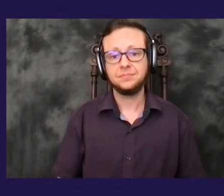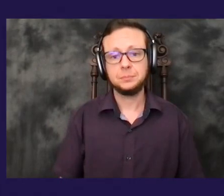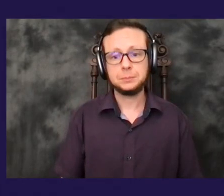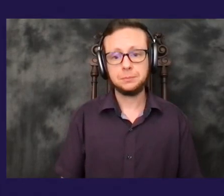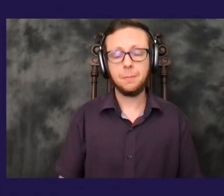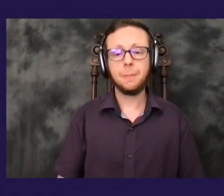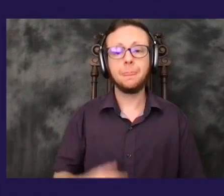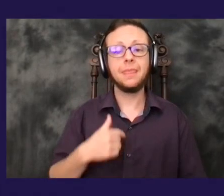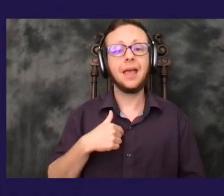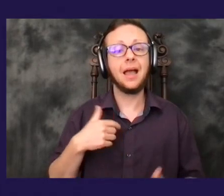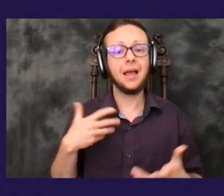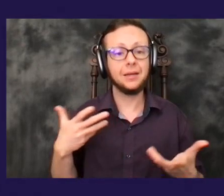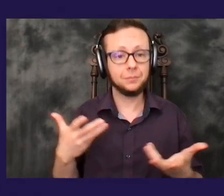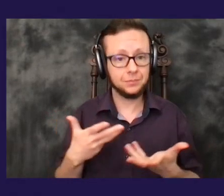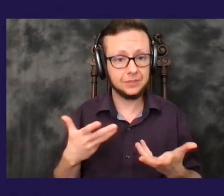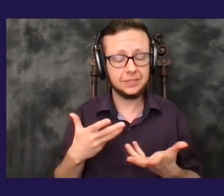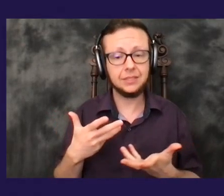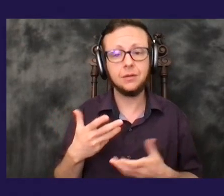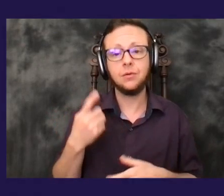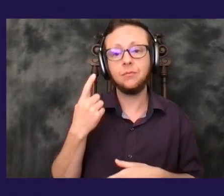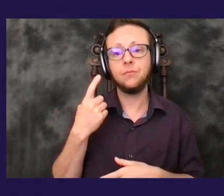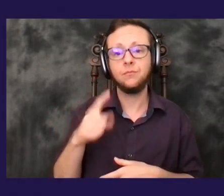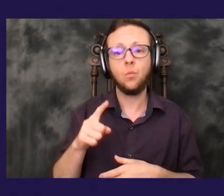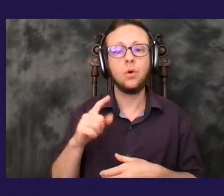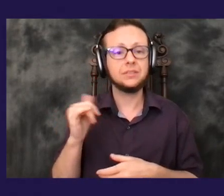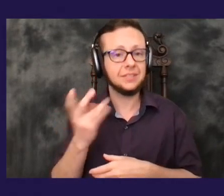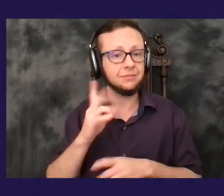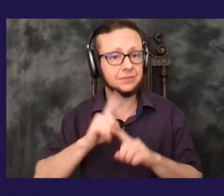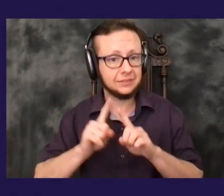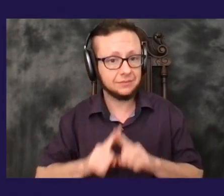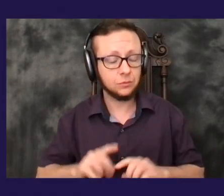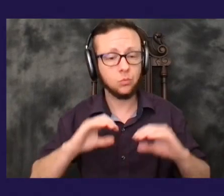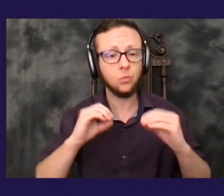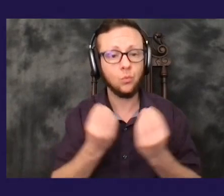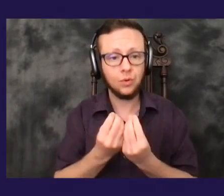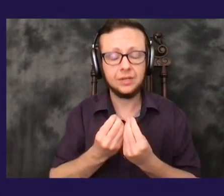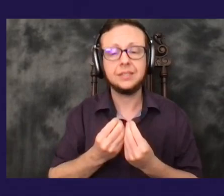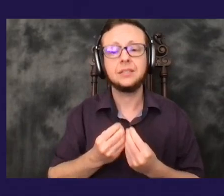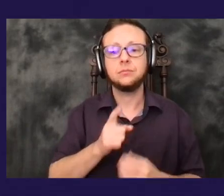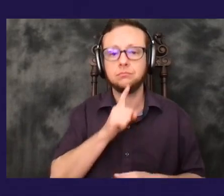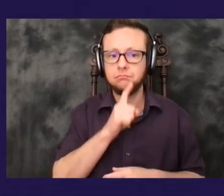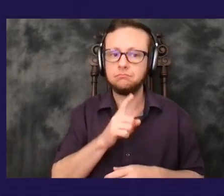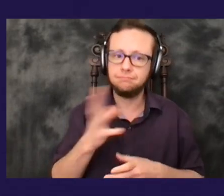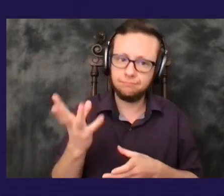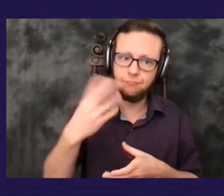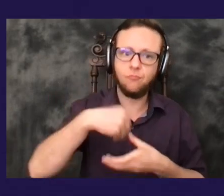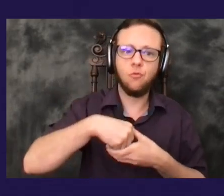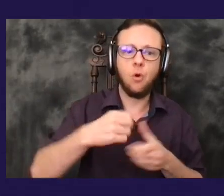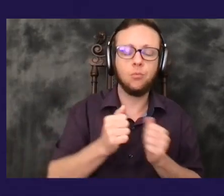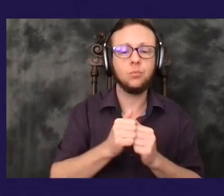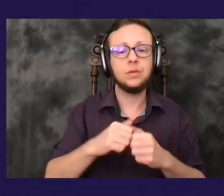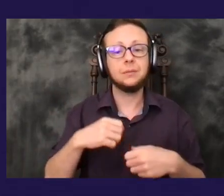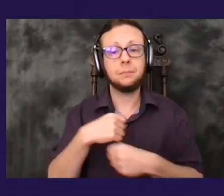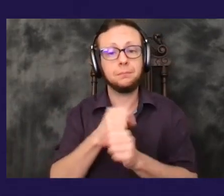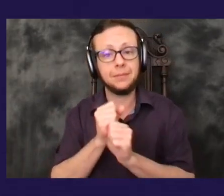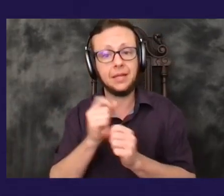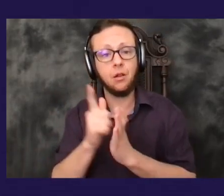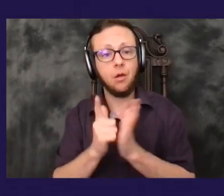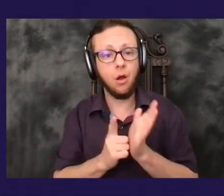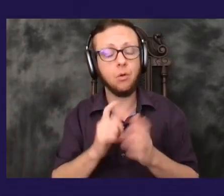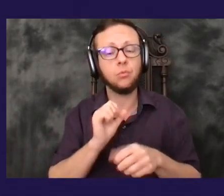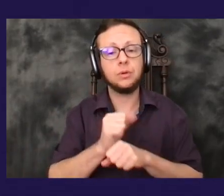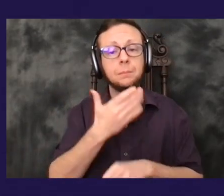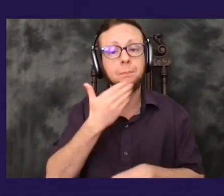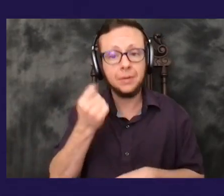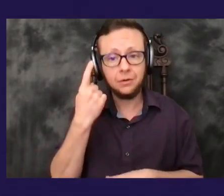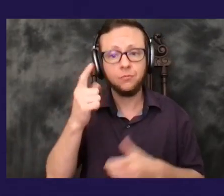I'm here for a consortium of organizations deeply engaged with the challenge of making law work better for public health. We understand